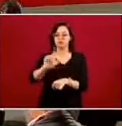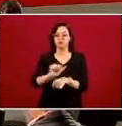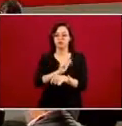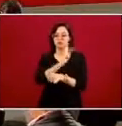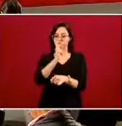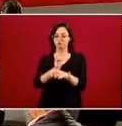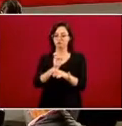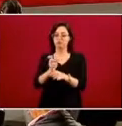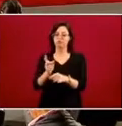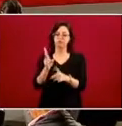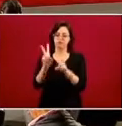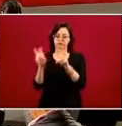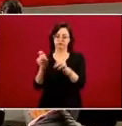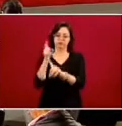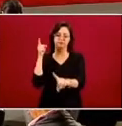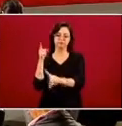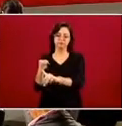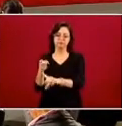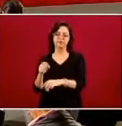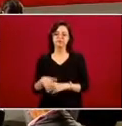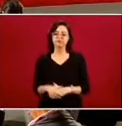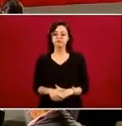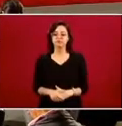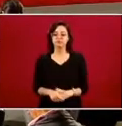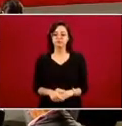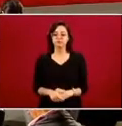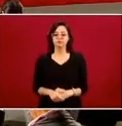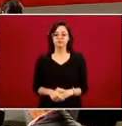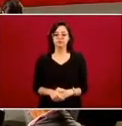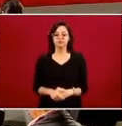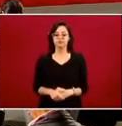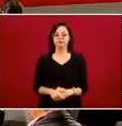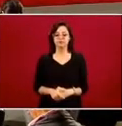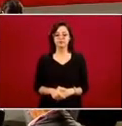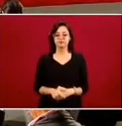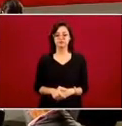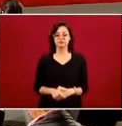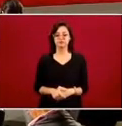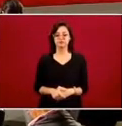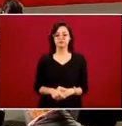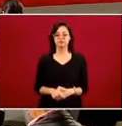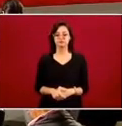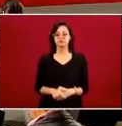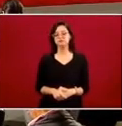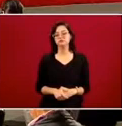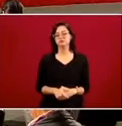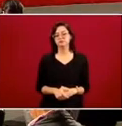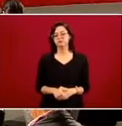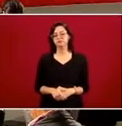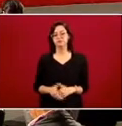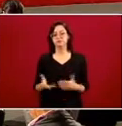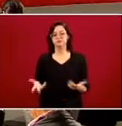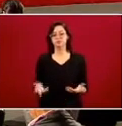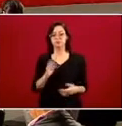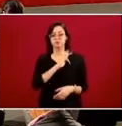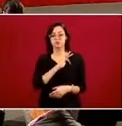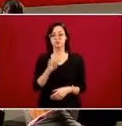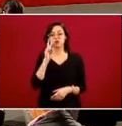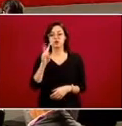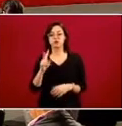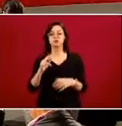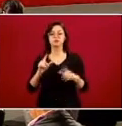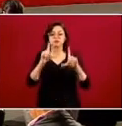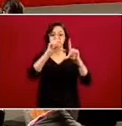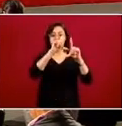some information about the technical report, and then we can begin the proper conference. As we always